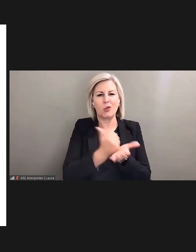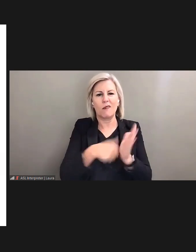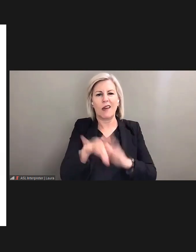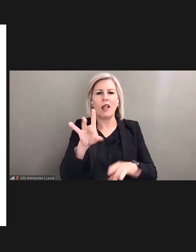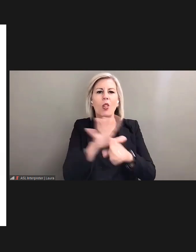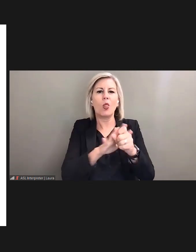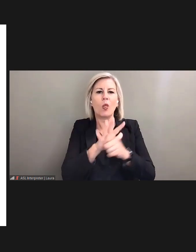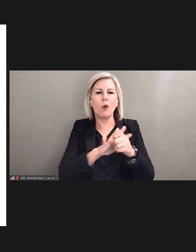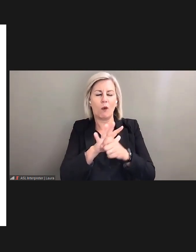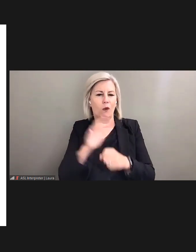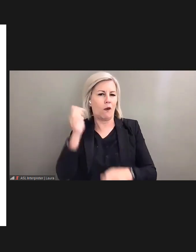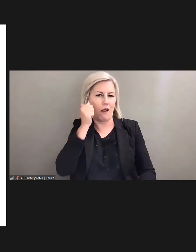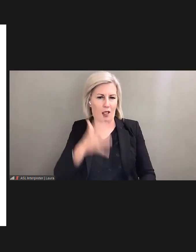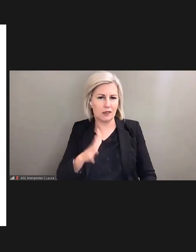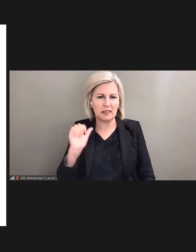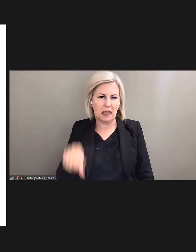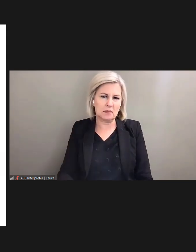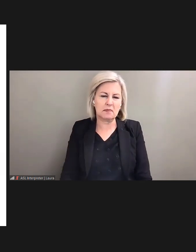local audiologists.